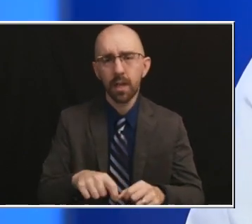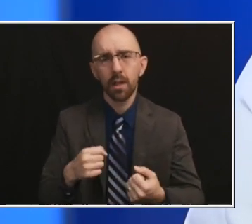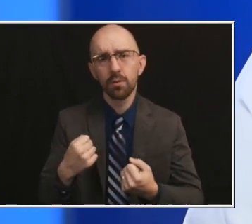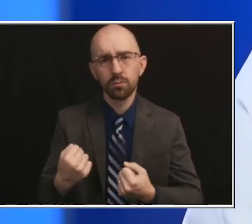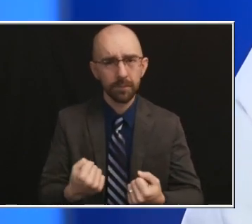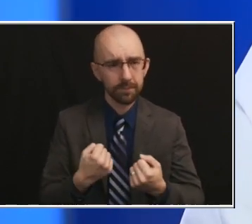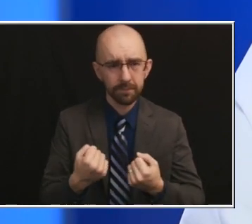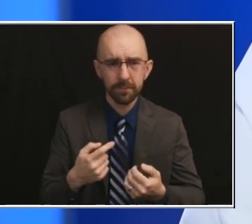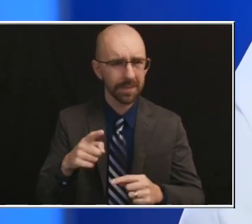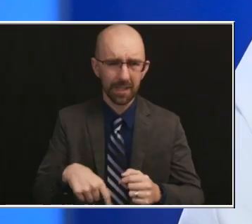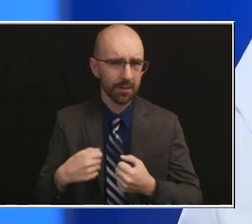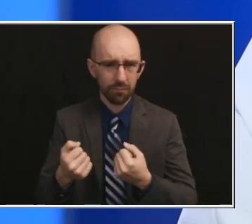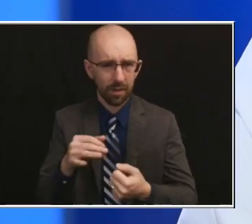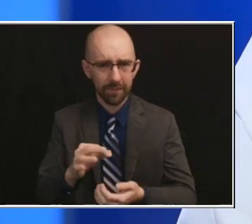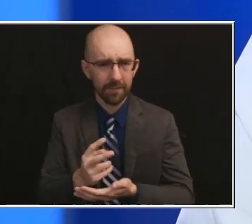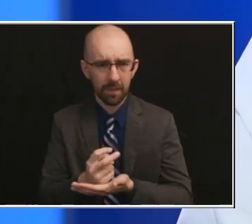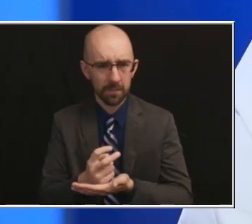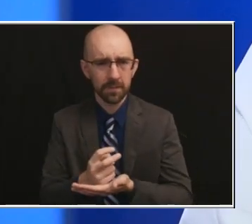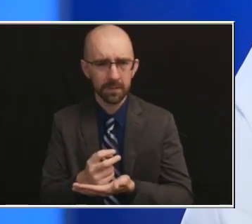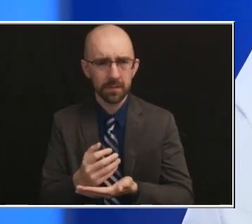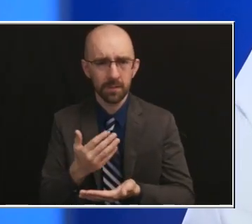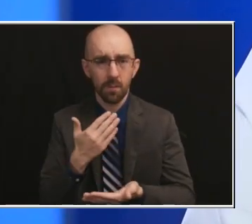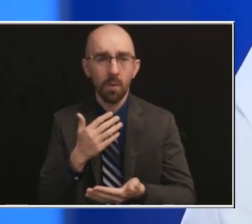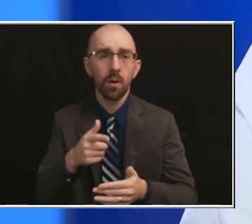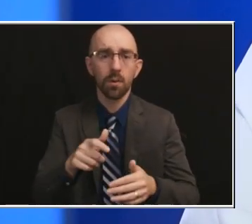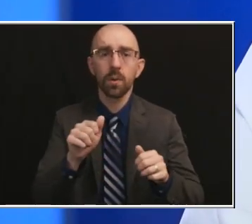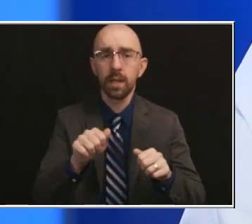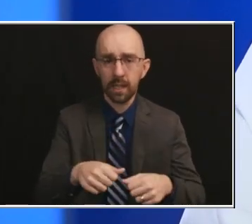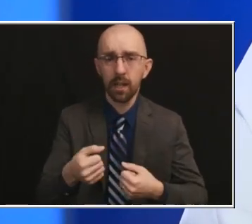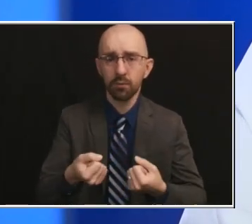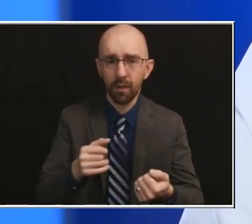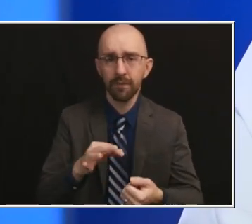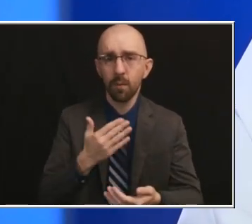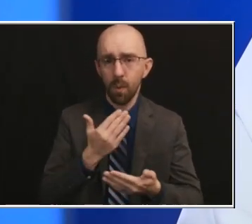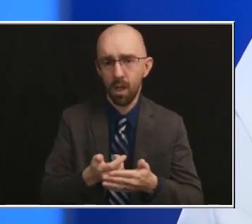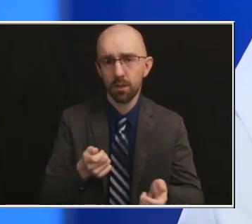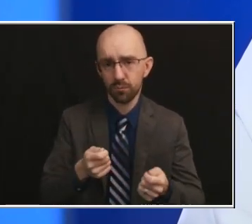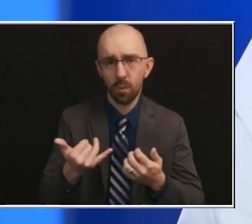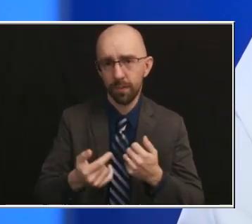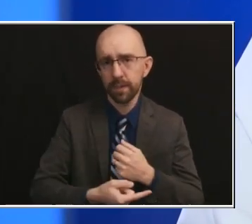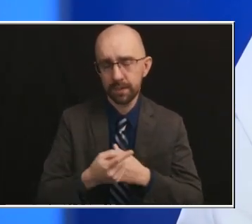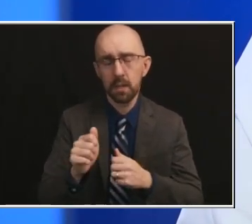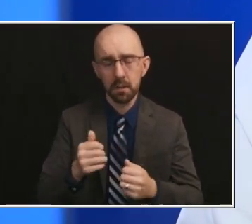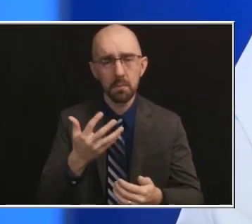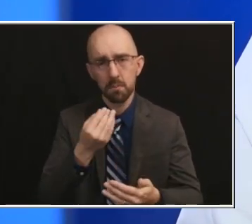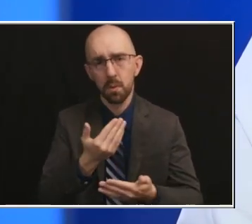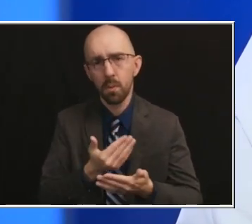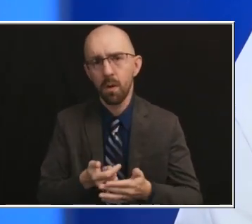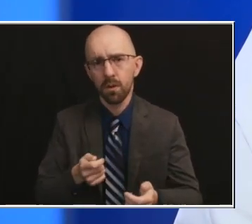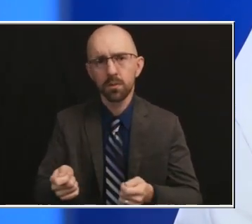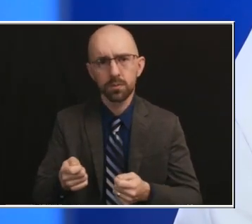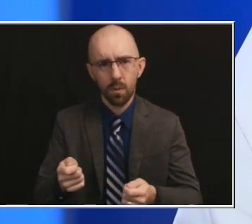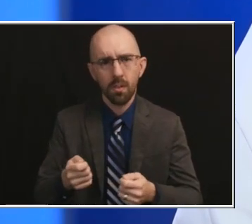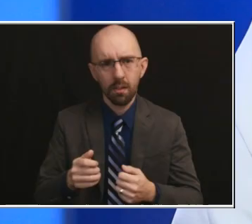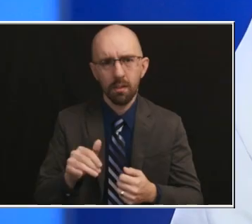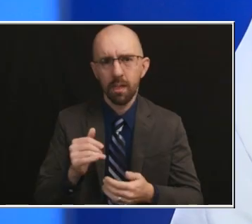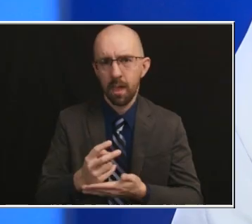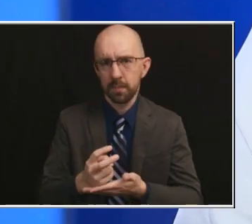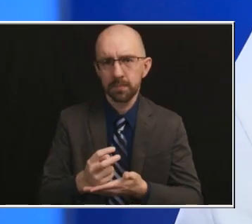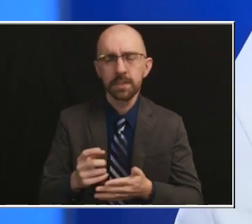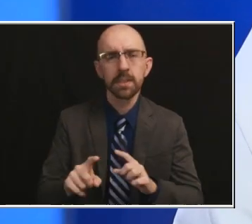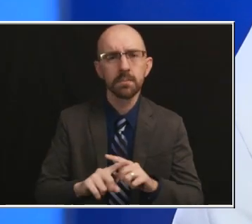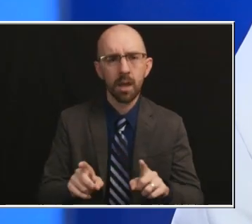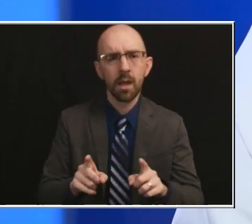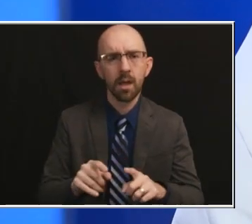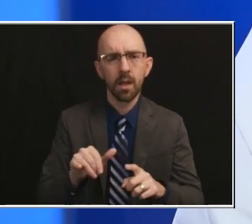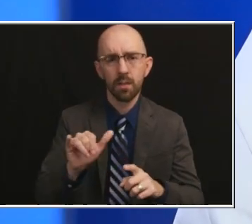the epilepsy is well controlled, and that's possible to do it in this day and age to control the epilepsy. But those